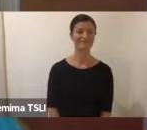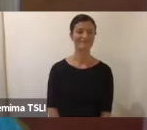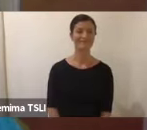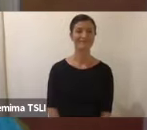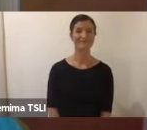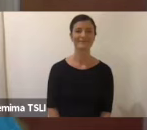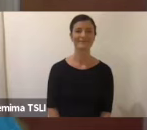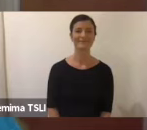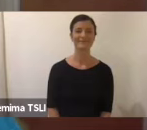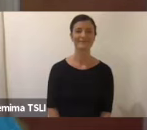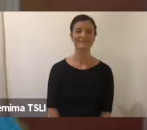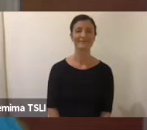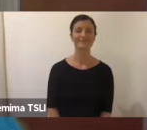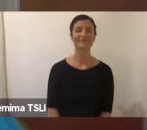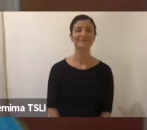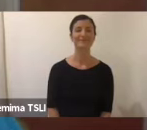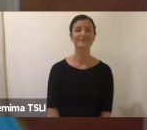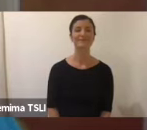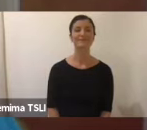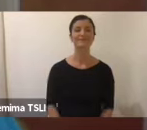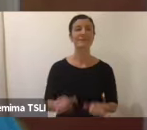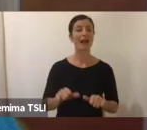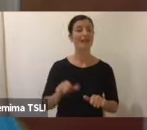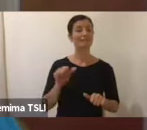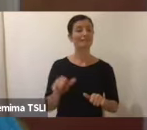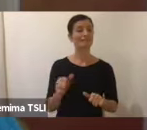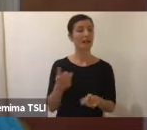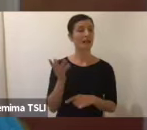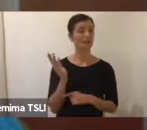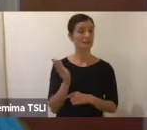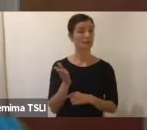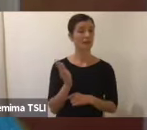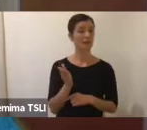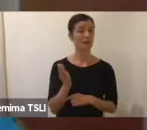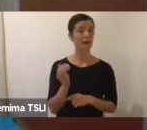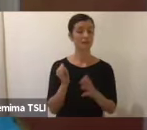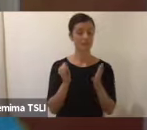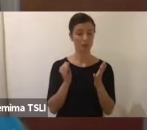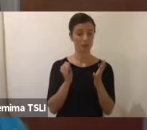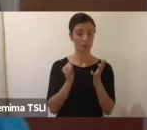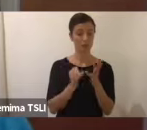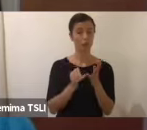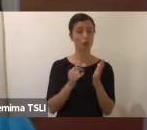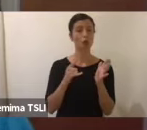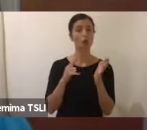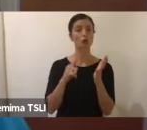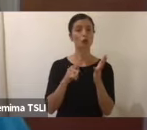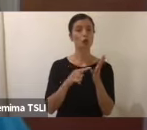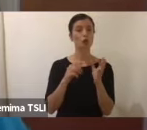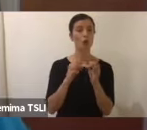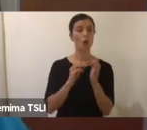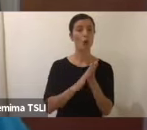our next speaker will be sabuti sabuti was ordained in 1973